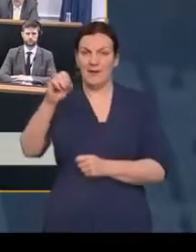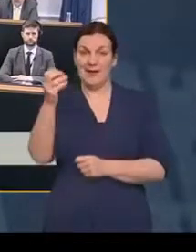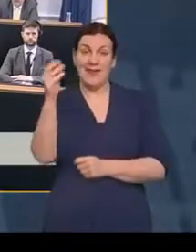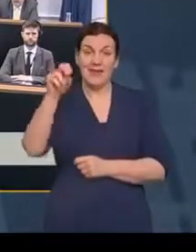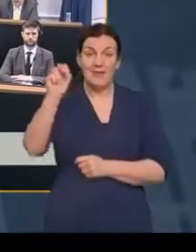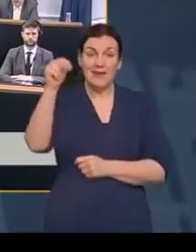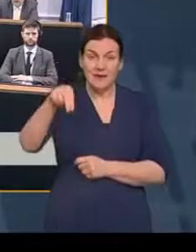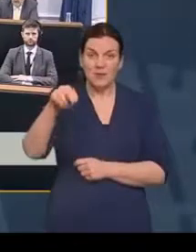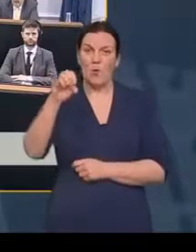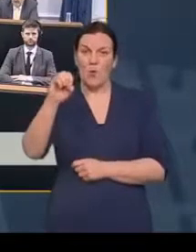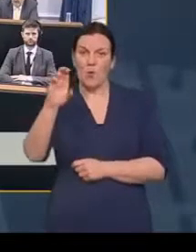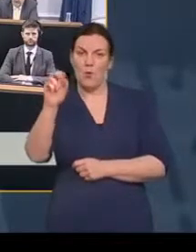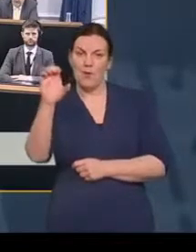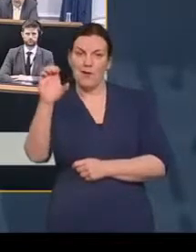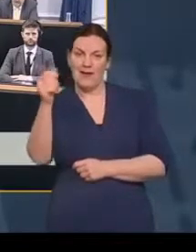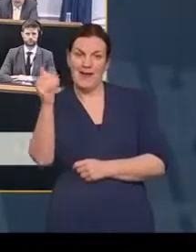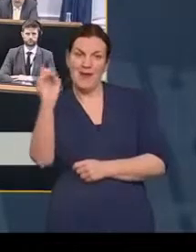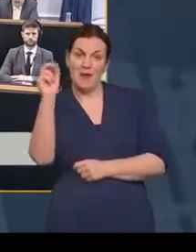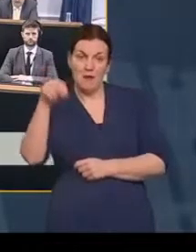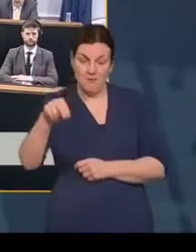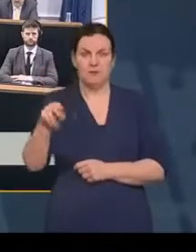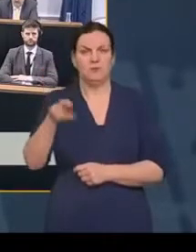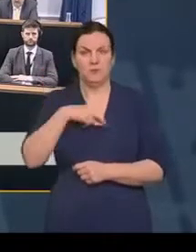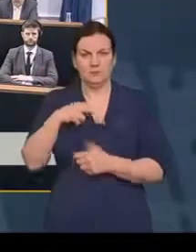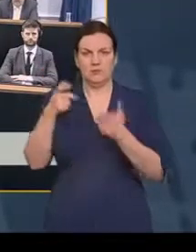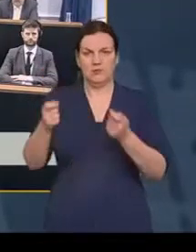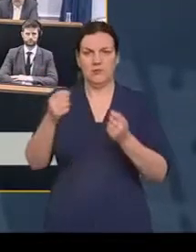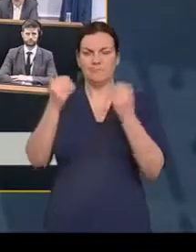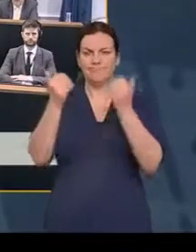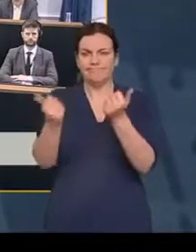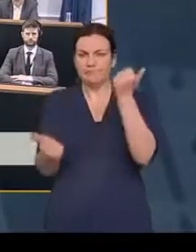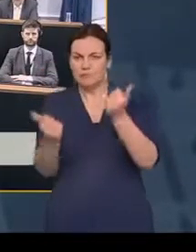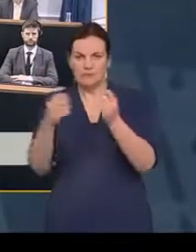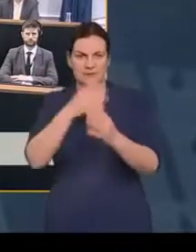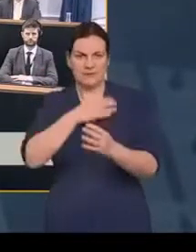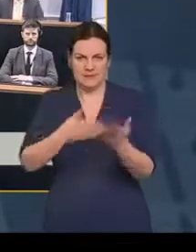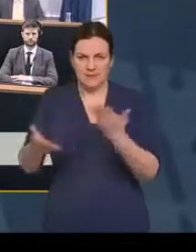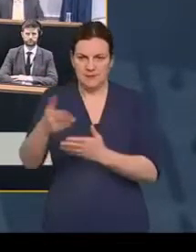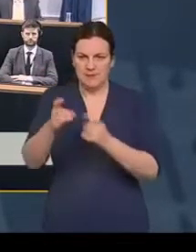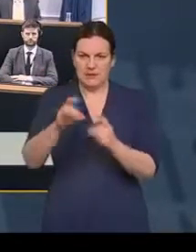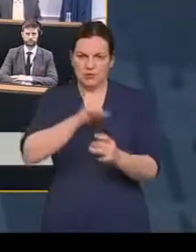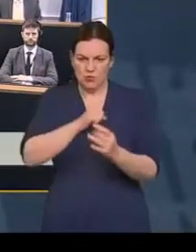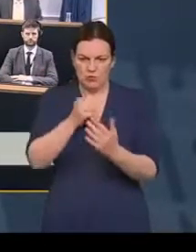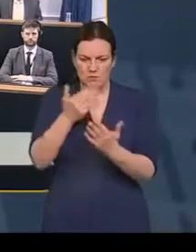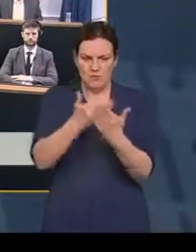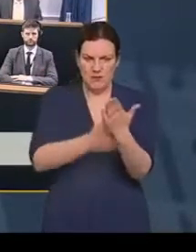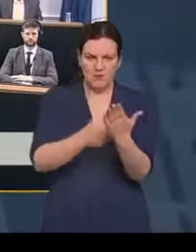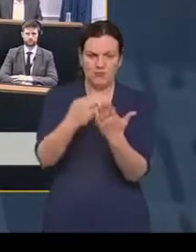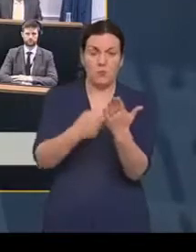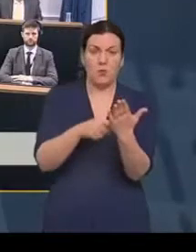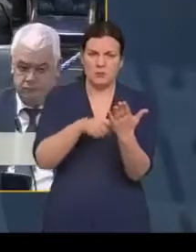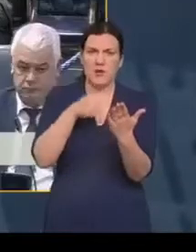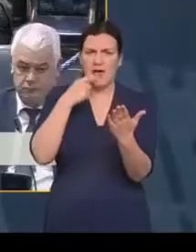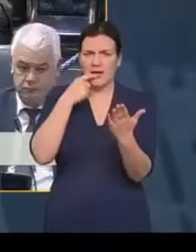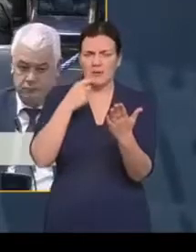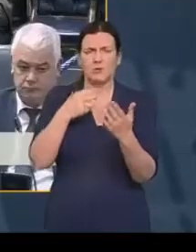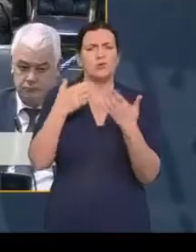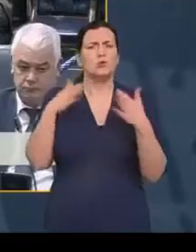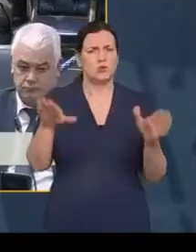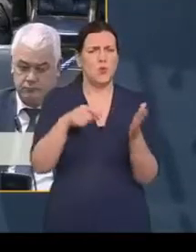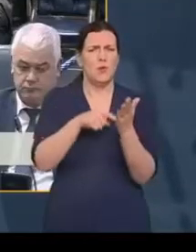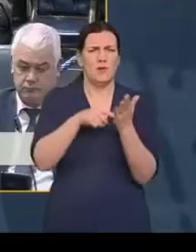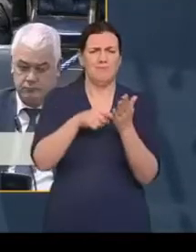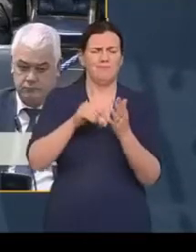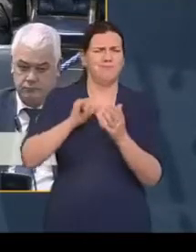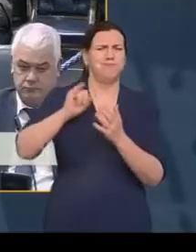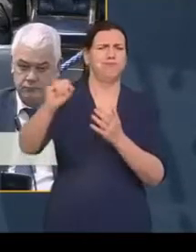this bill went through pre-legislative scrutiny early on, and their report, which highlighted the